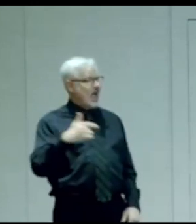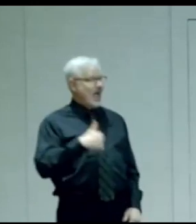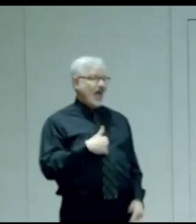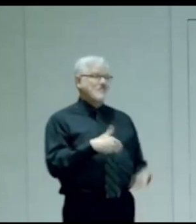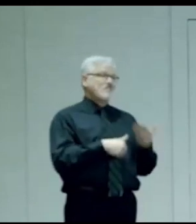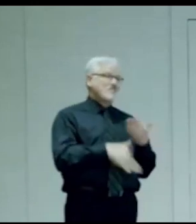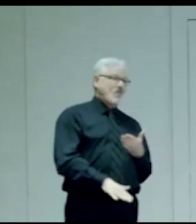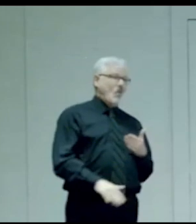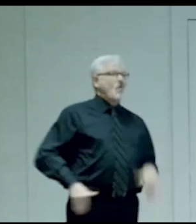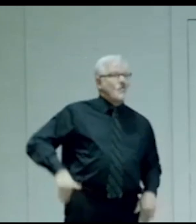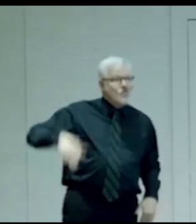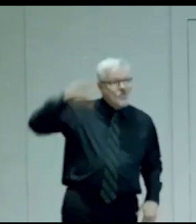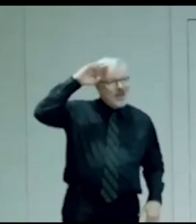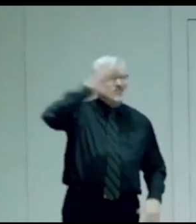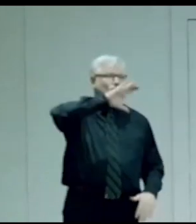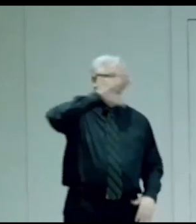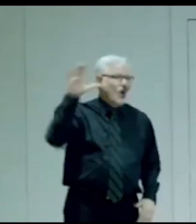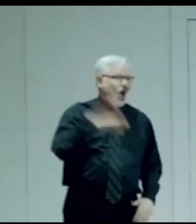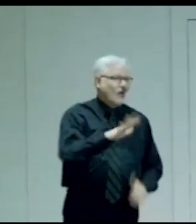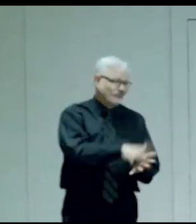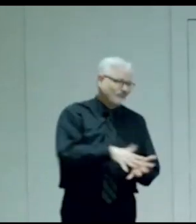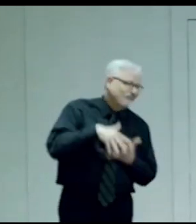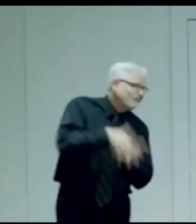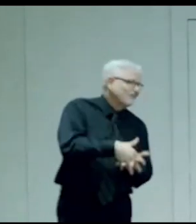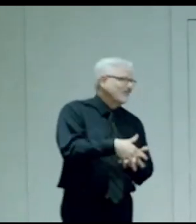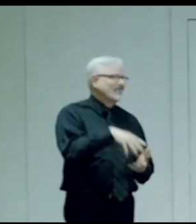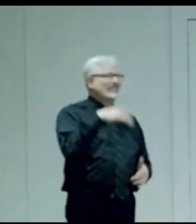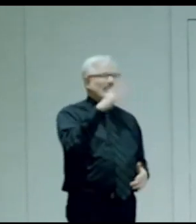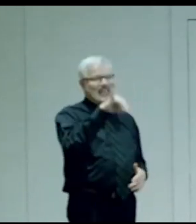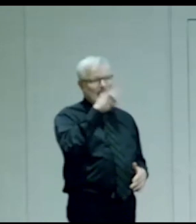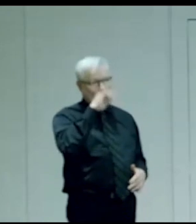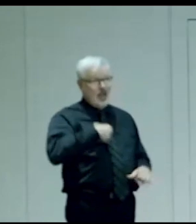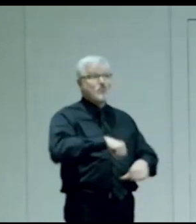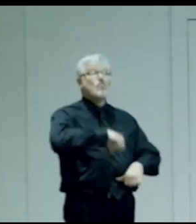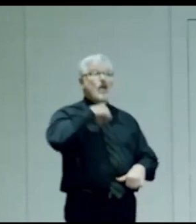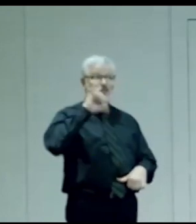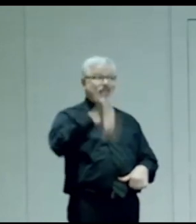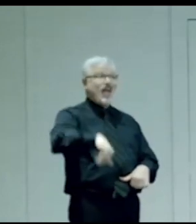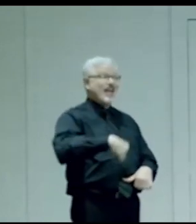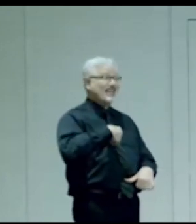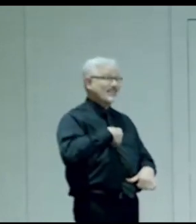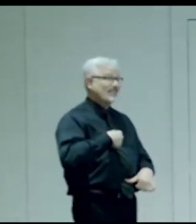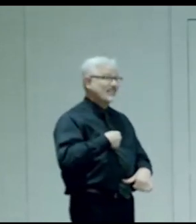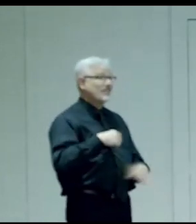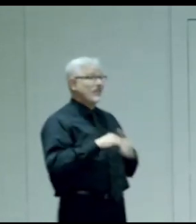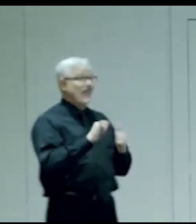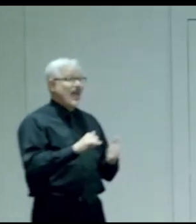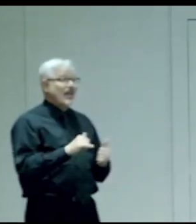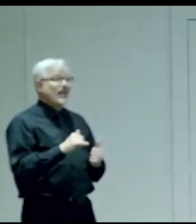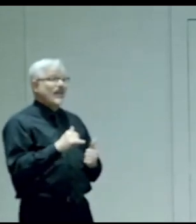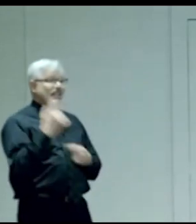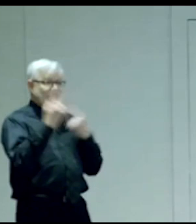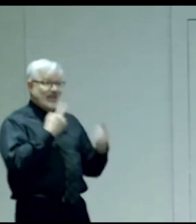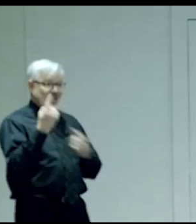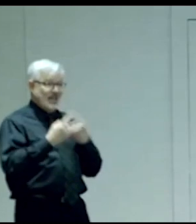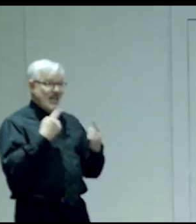Chicago-bred Chicagoan and a city kid and proud of it. So with that thinking, I